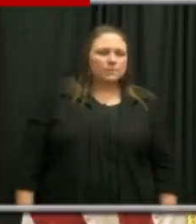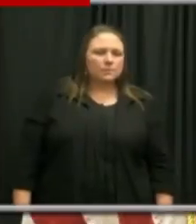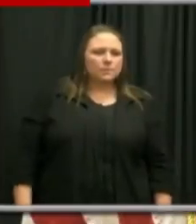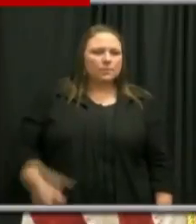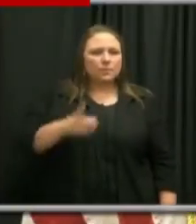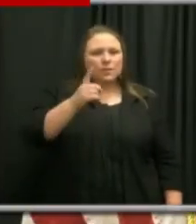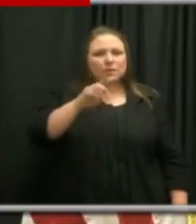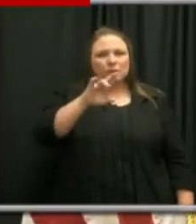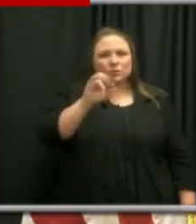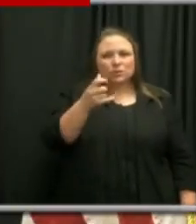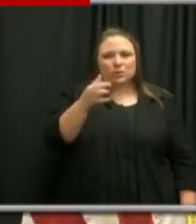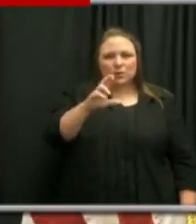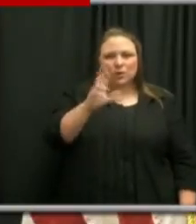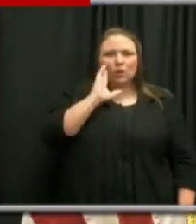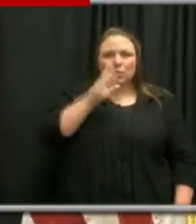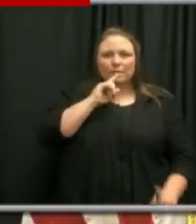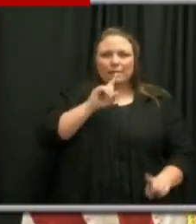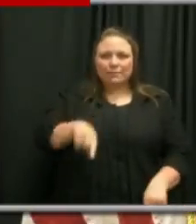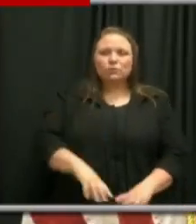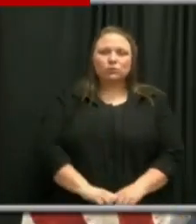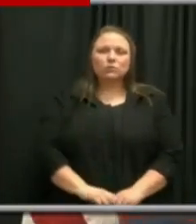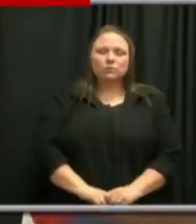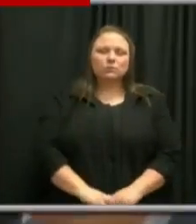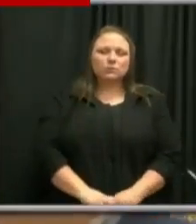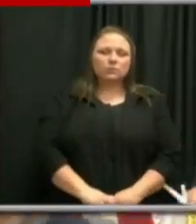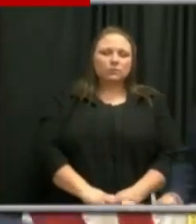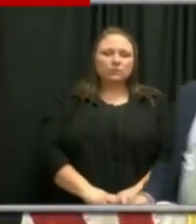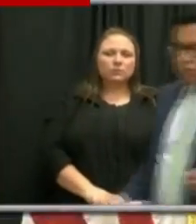Dr. Jahangir will field your question.